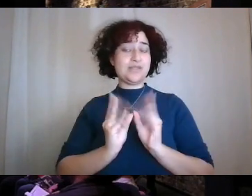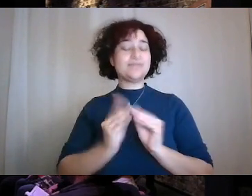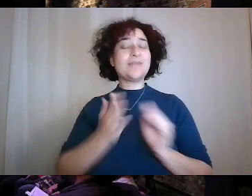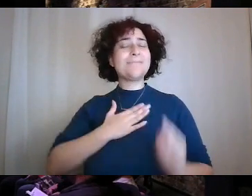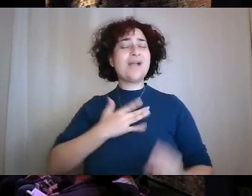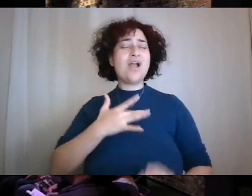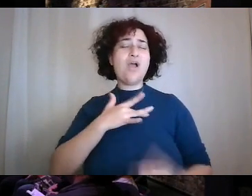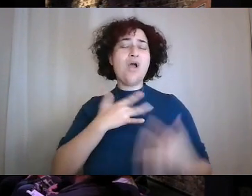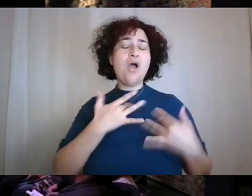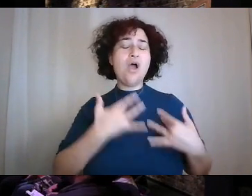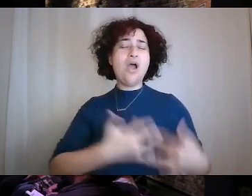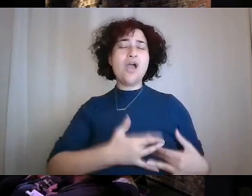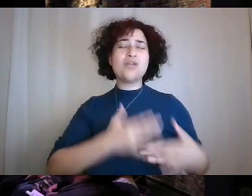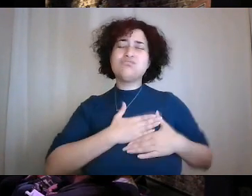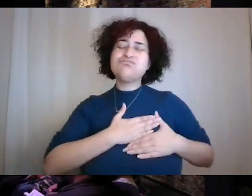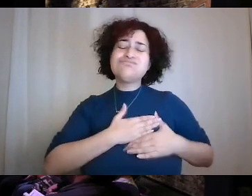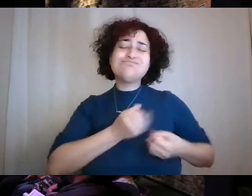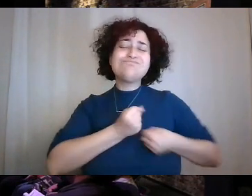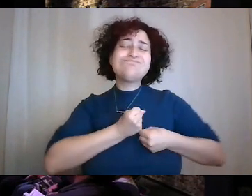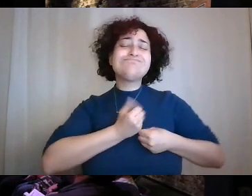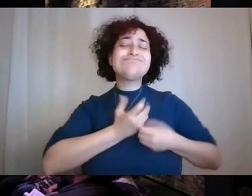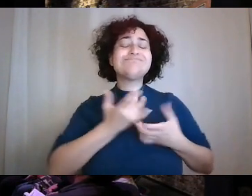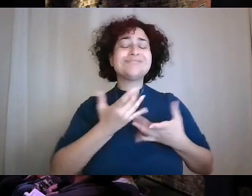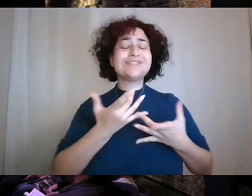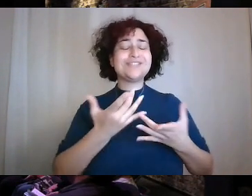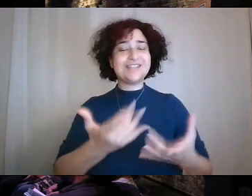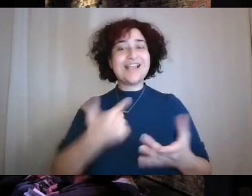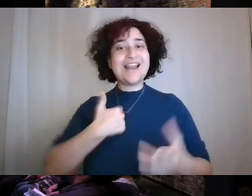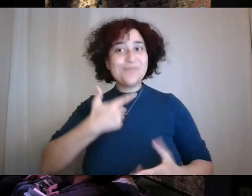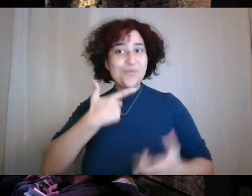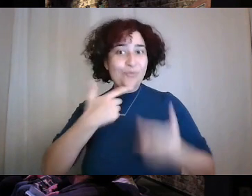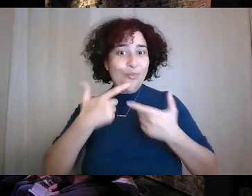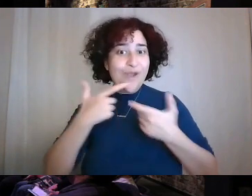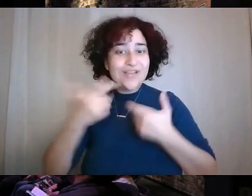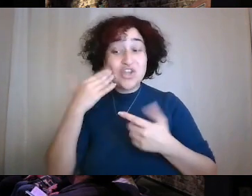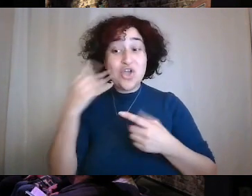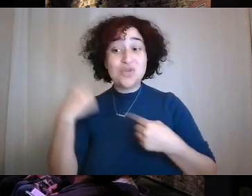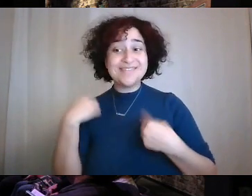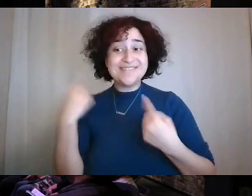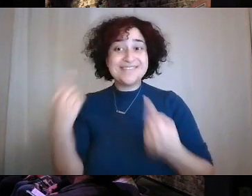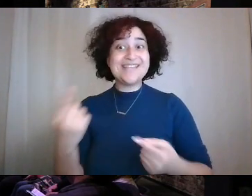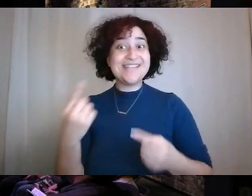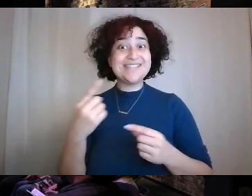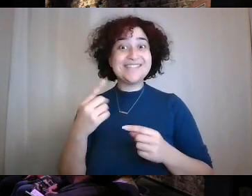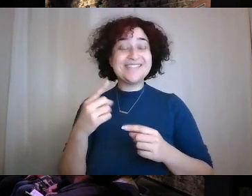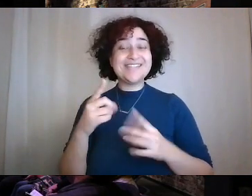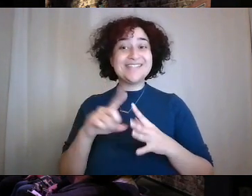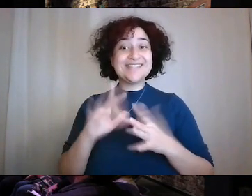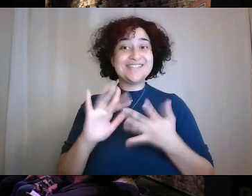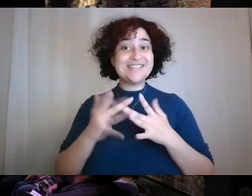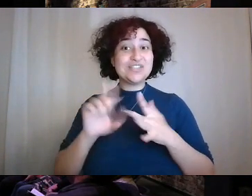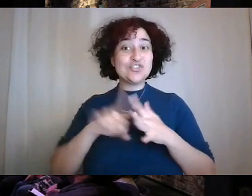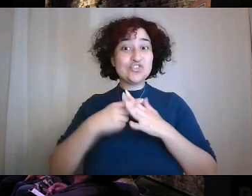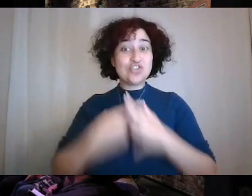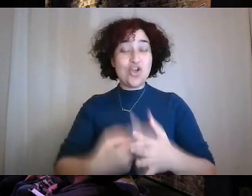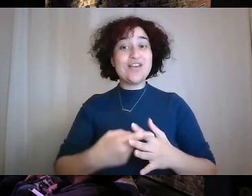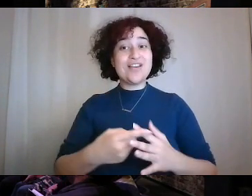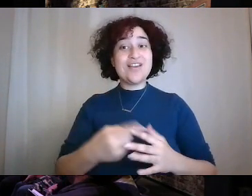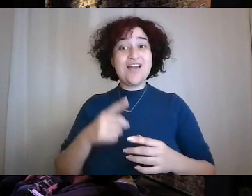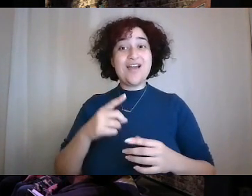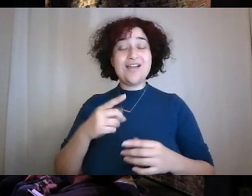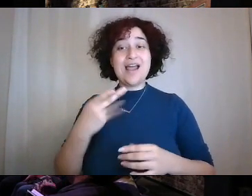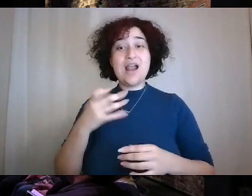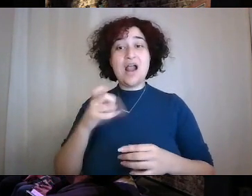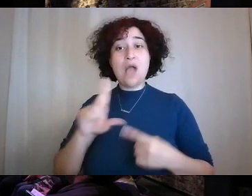bursting. I've been watching, you know, since the stream started on HowlRound, and I'm just